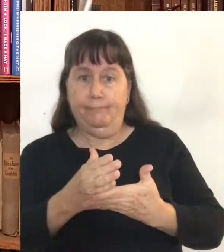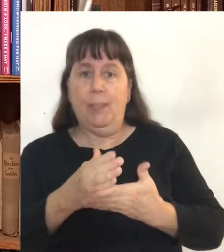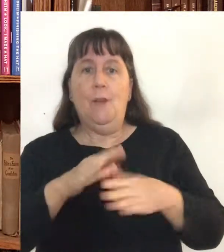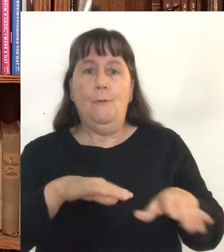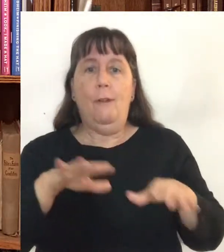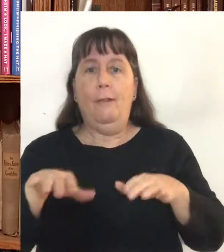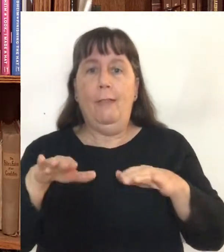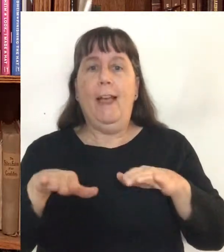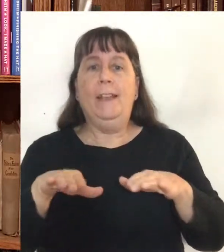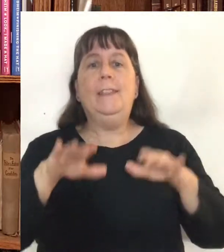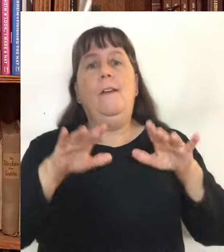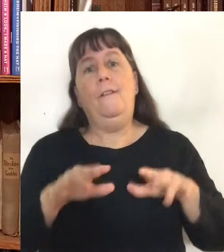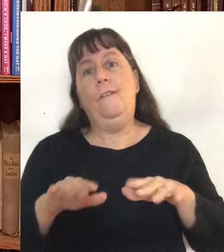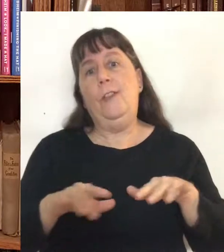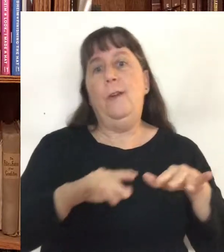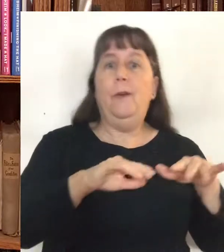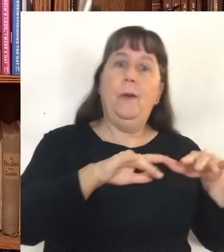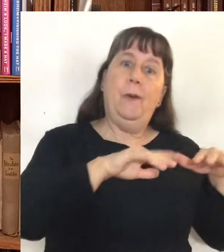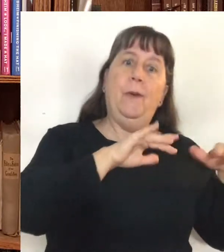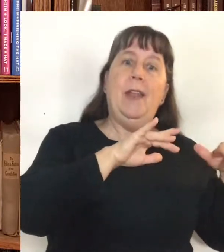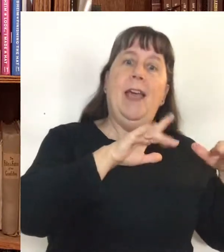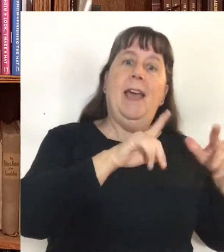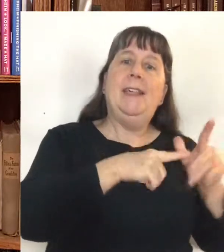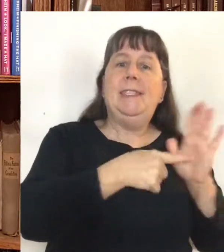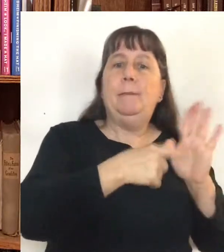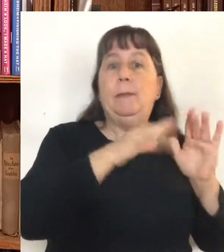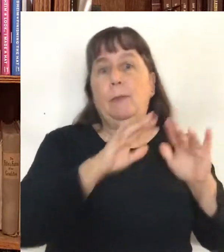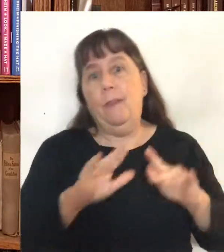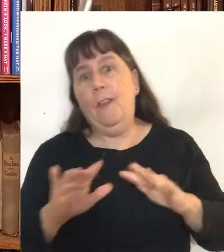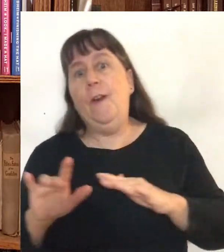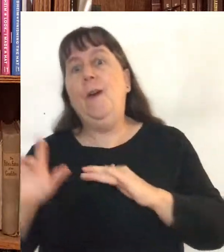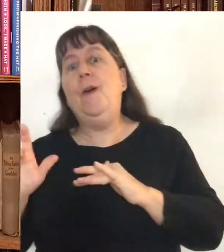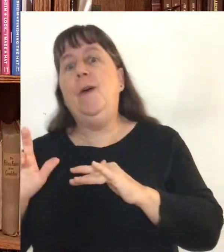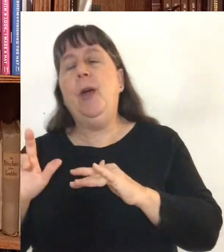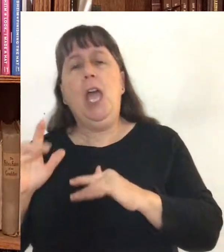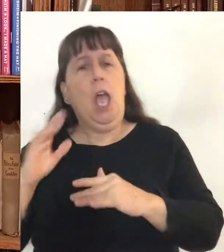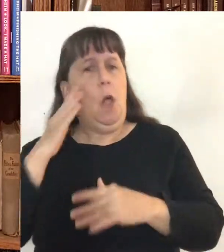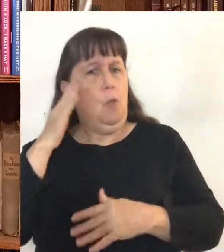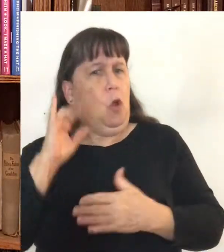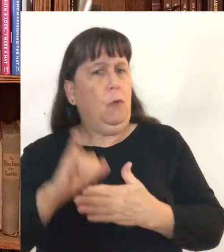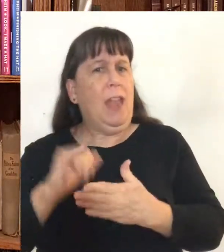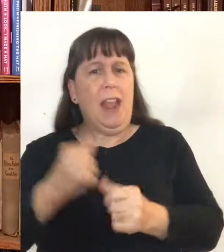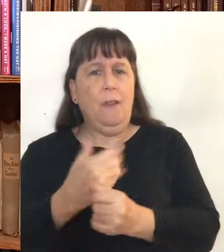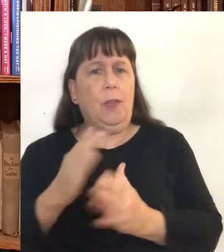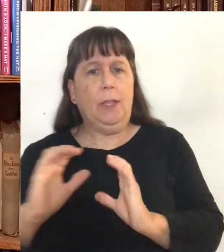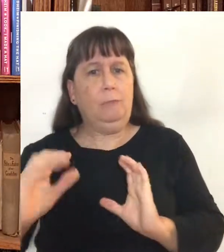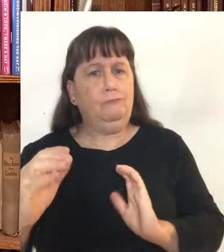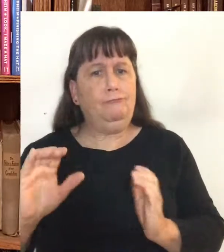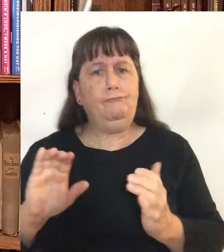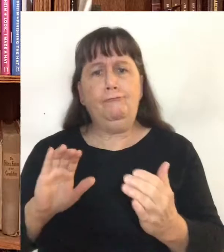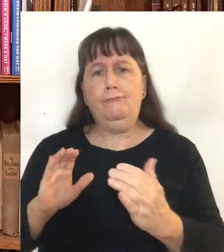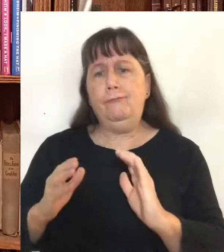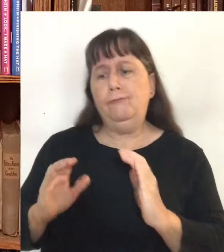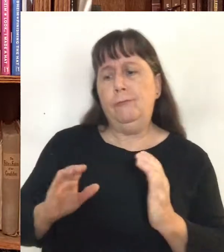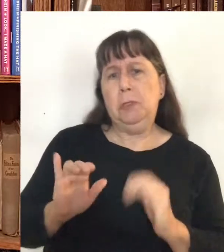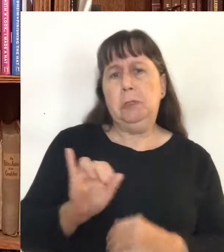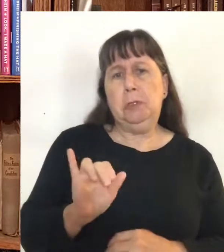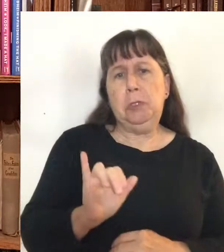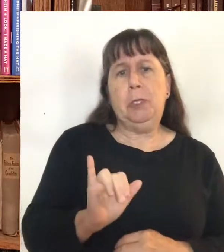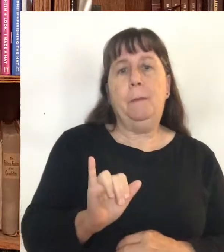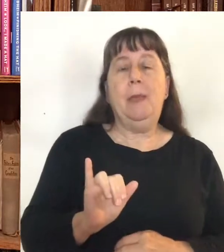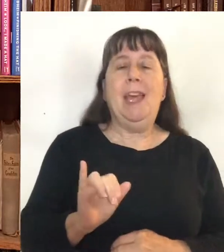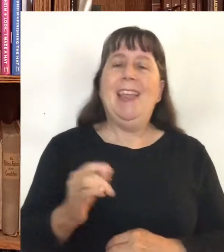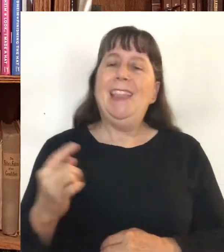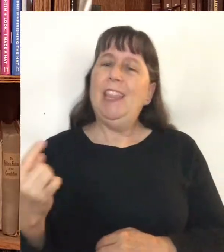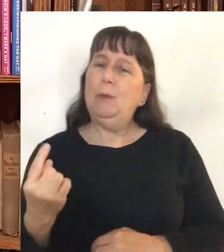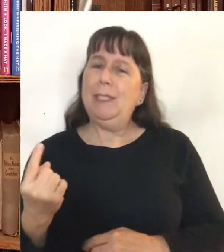downstream, sometimes upstream. And we discovered that even though we had been told that everything is relative, there is